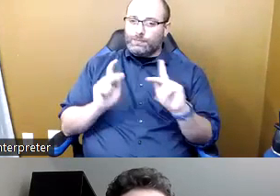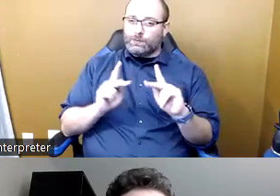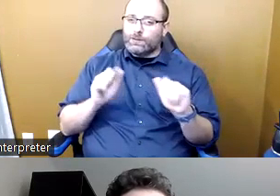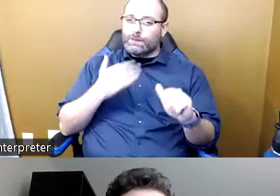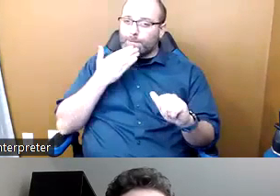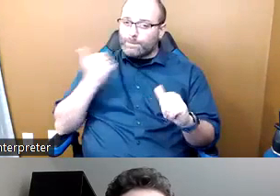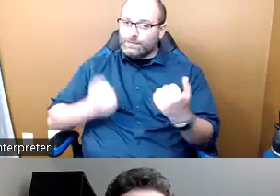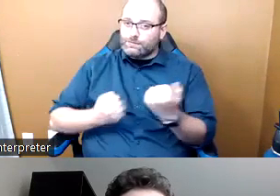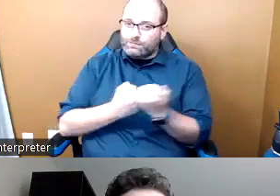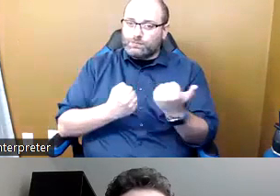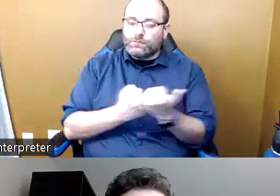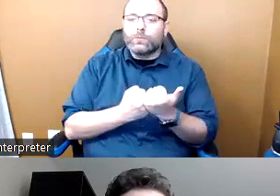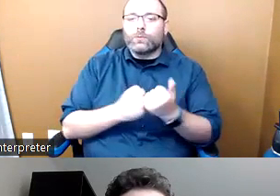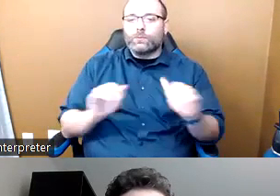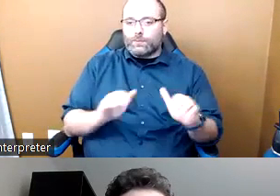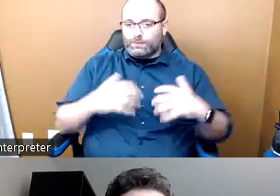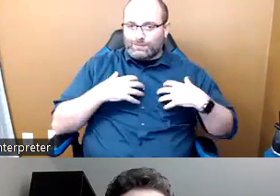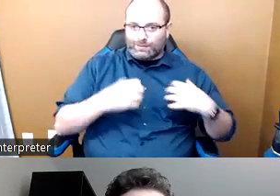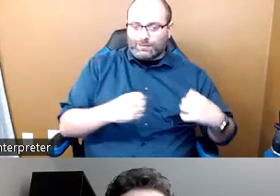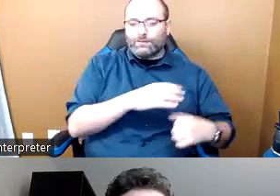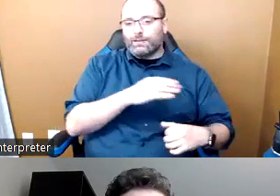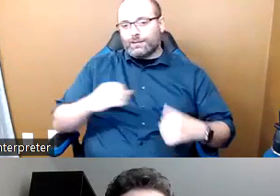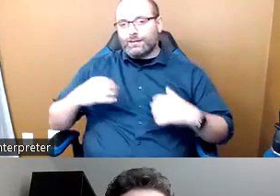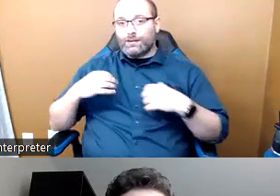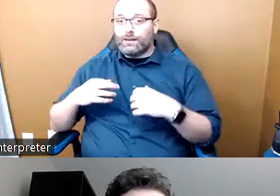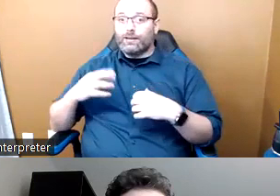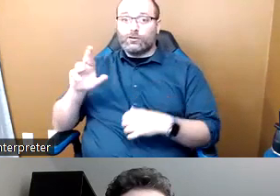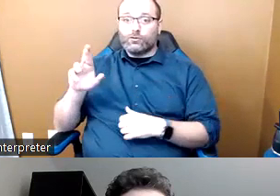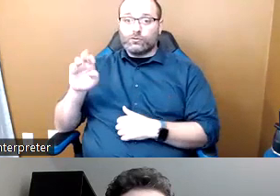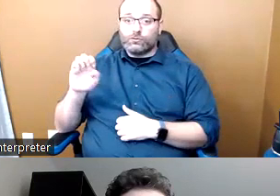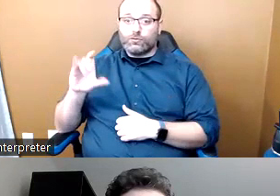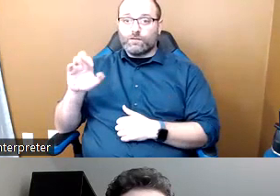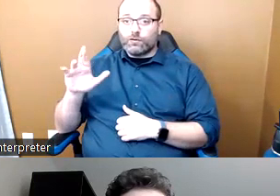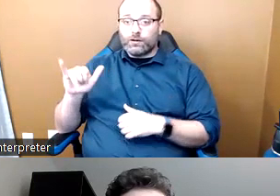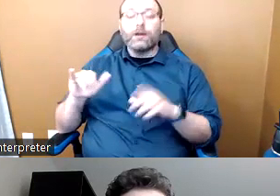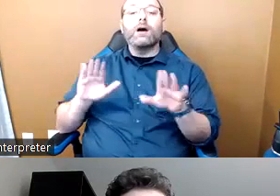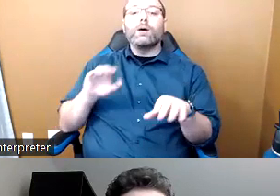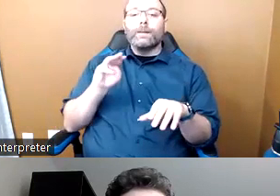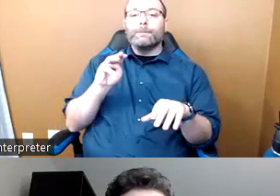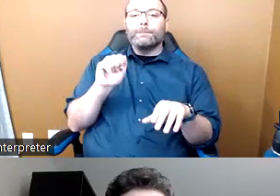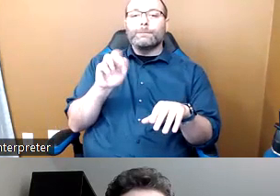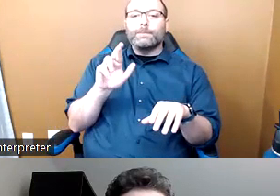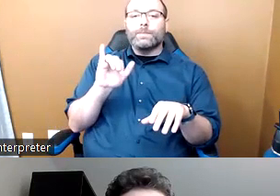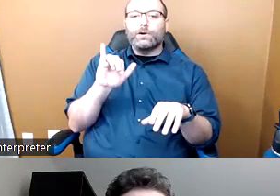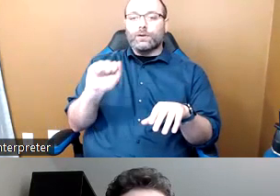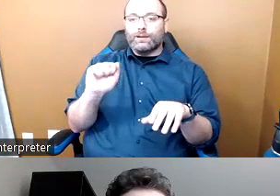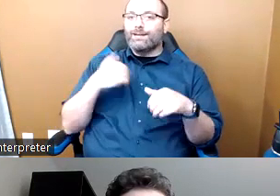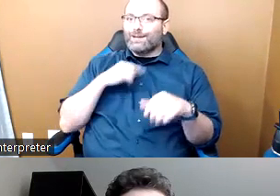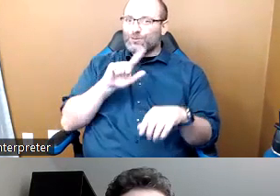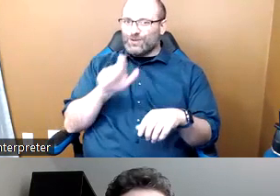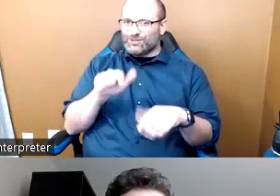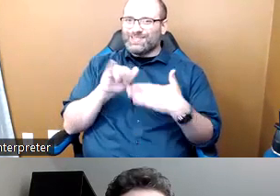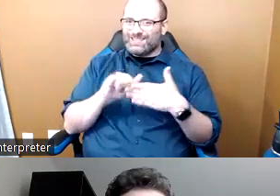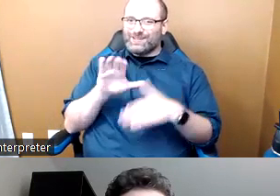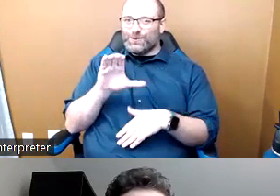support behavioral health and recovery. Oh, Maria had a question. Maria is the co-director of